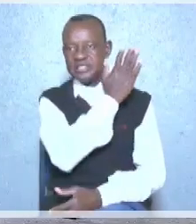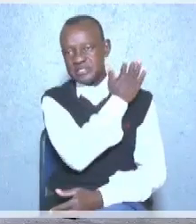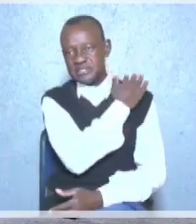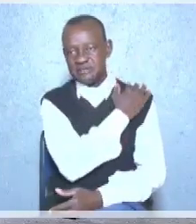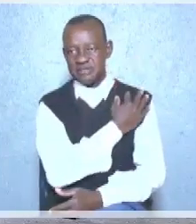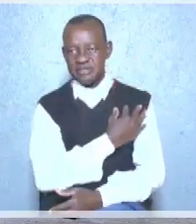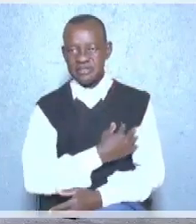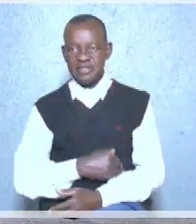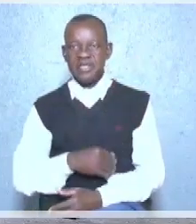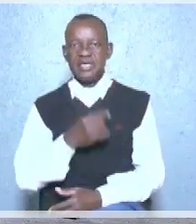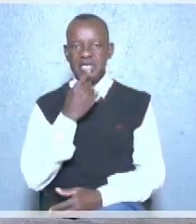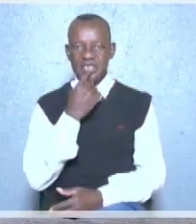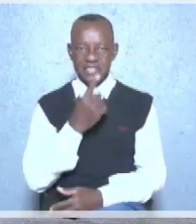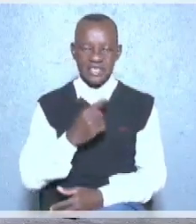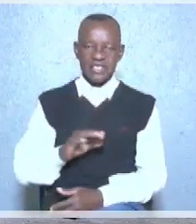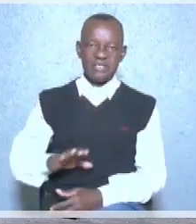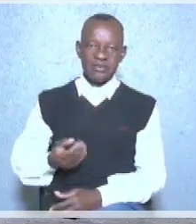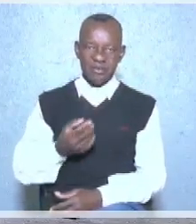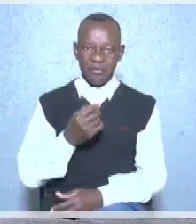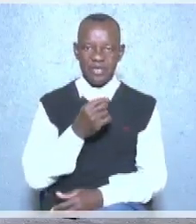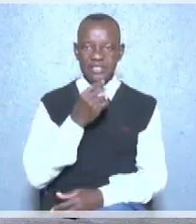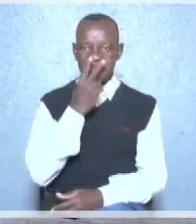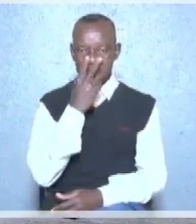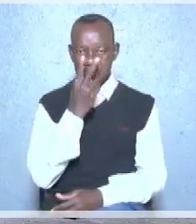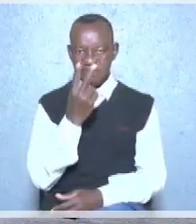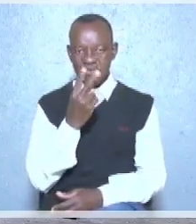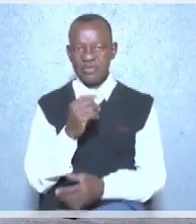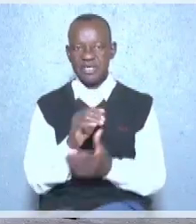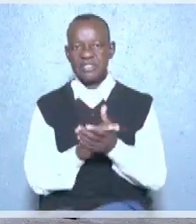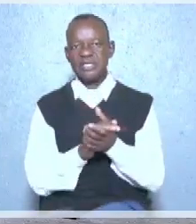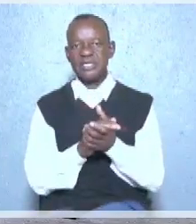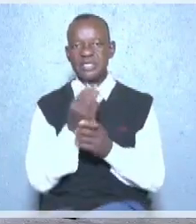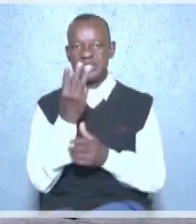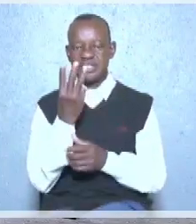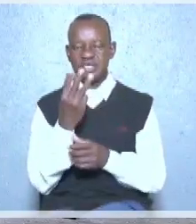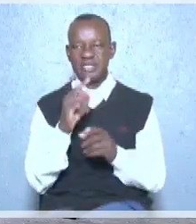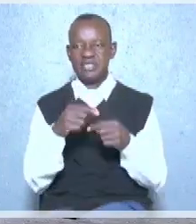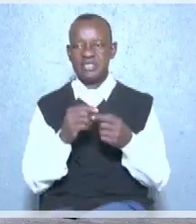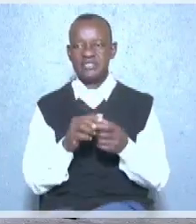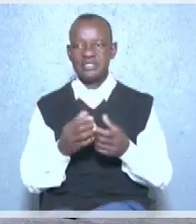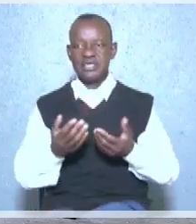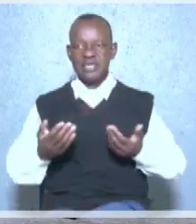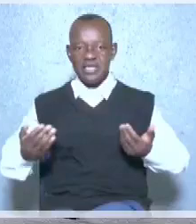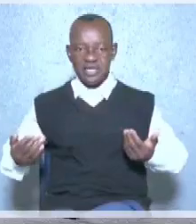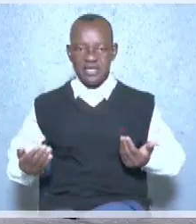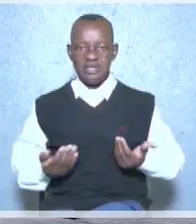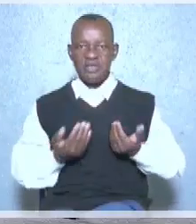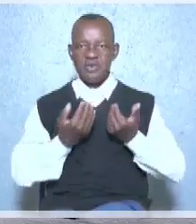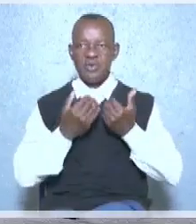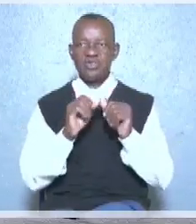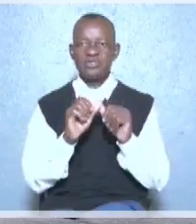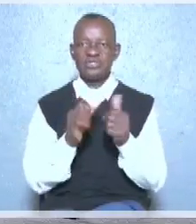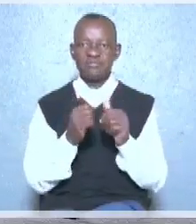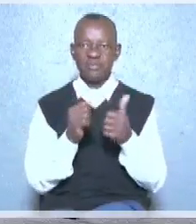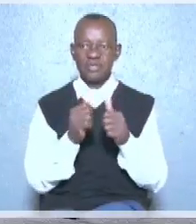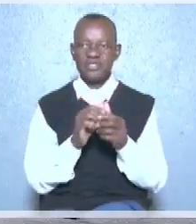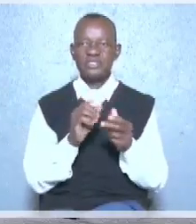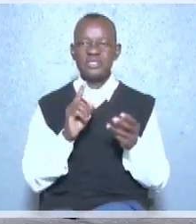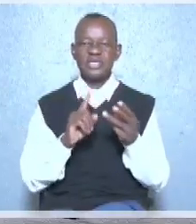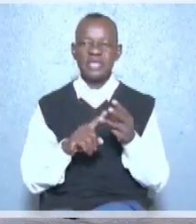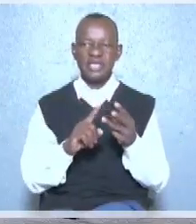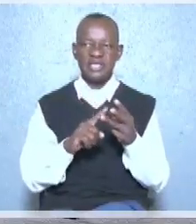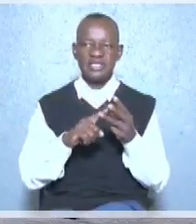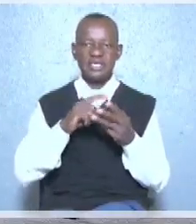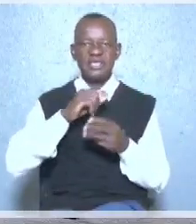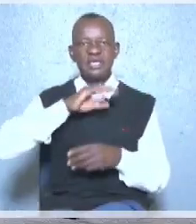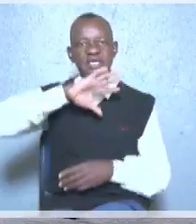wants to look at: youth, sports, and the film industry. She pointed it out, and that fills me with much